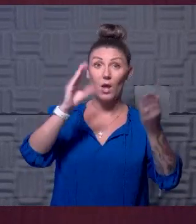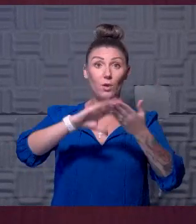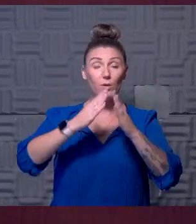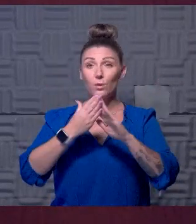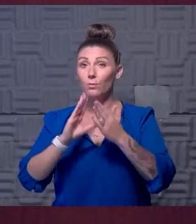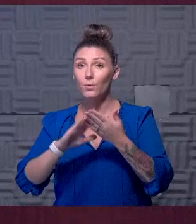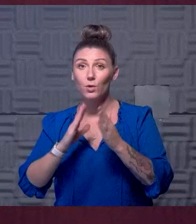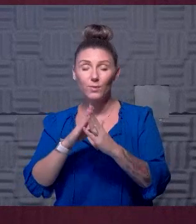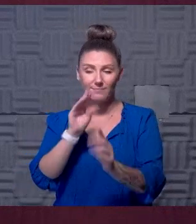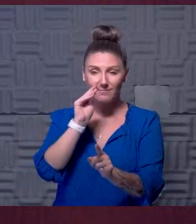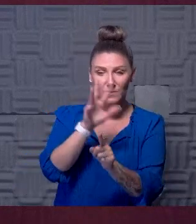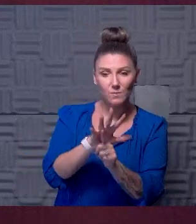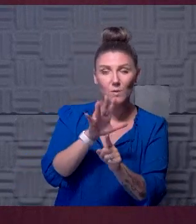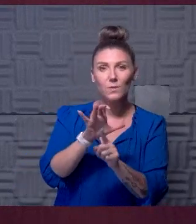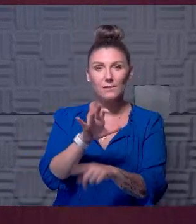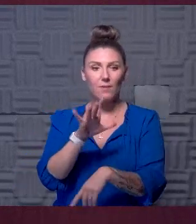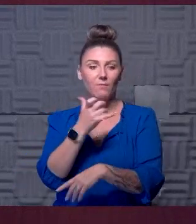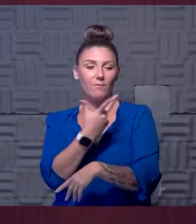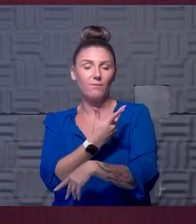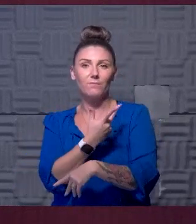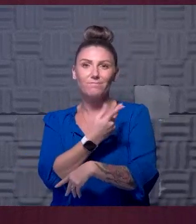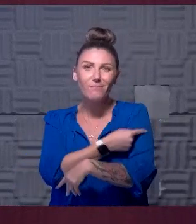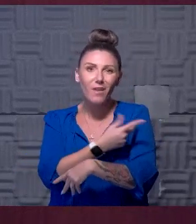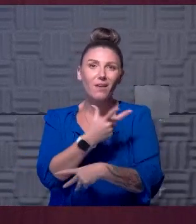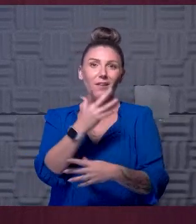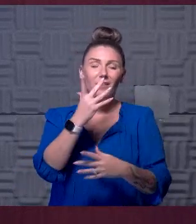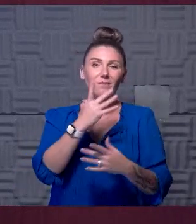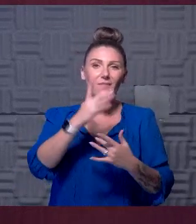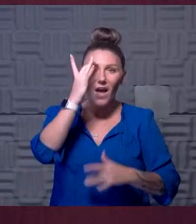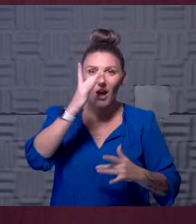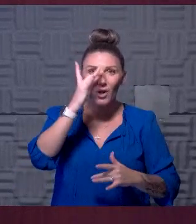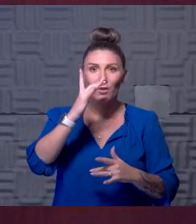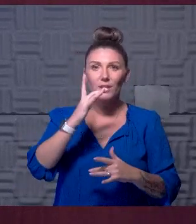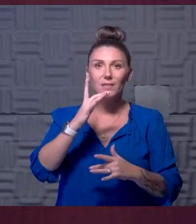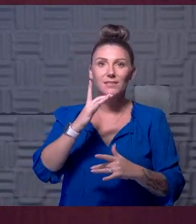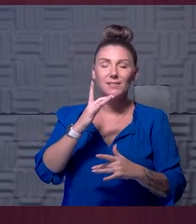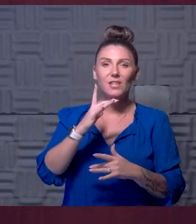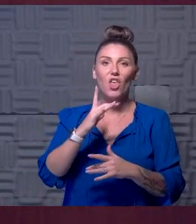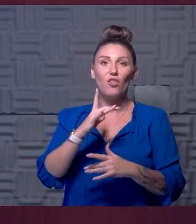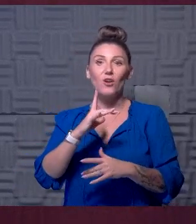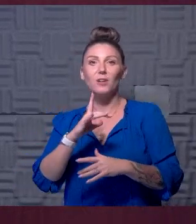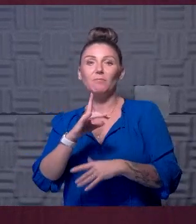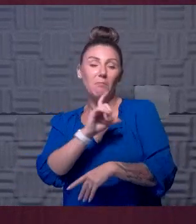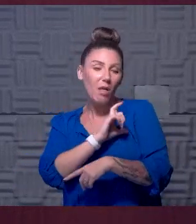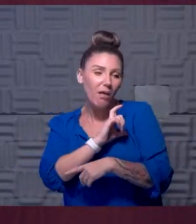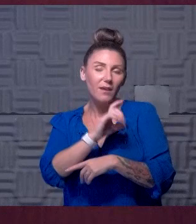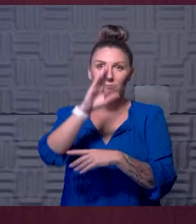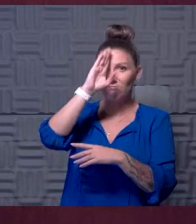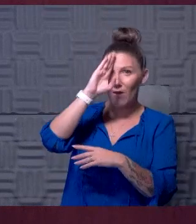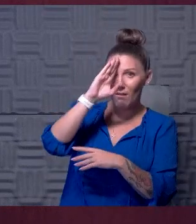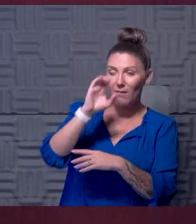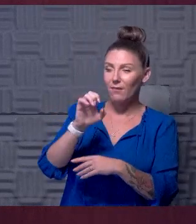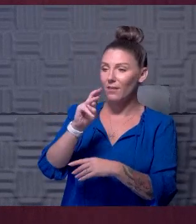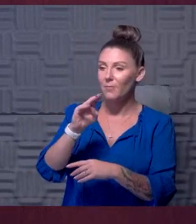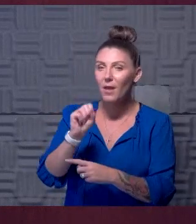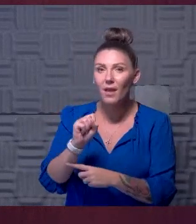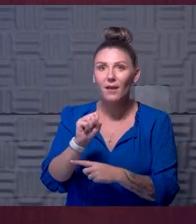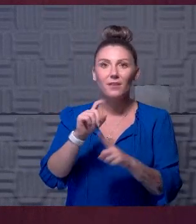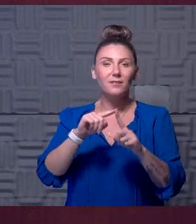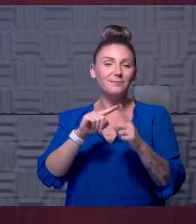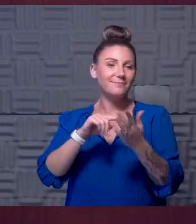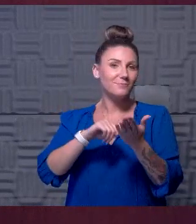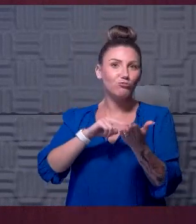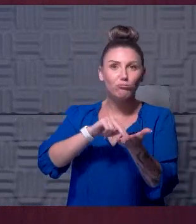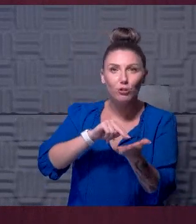community, having to be exposed to the virus, frontline workers. We want those participants that are being exposed to